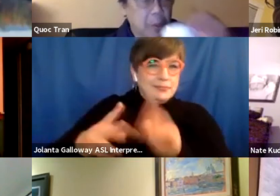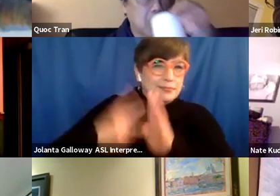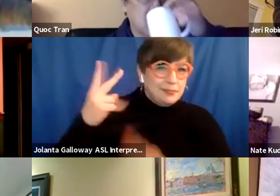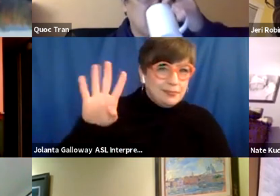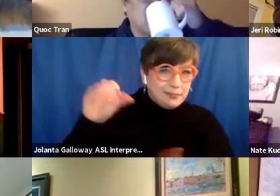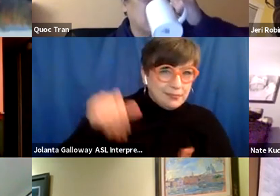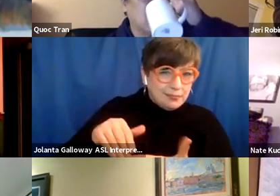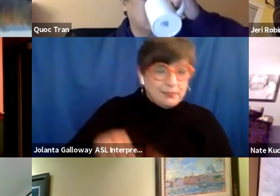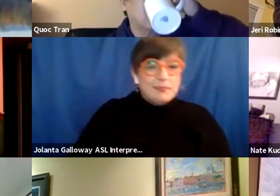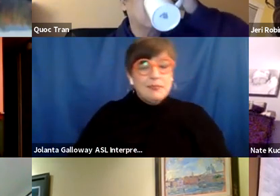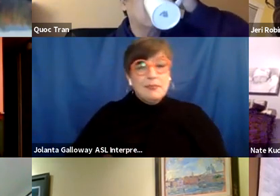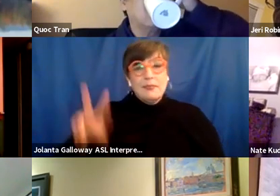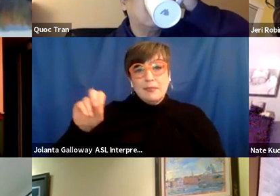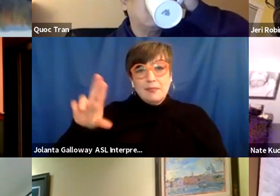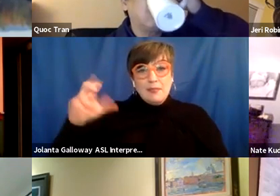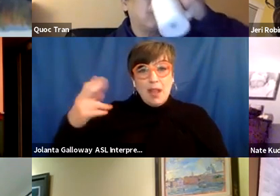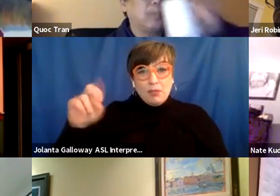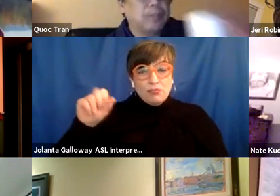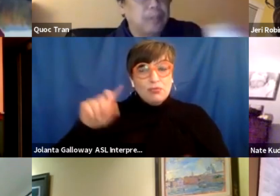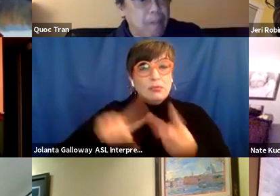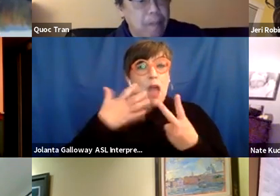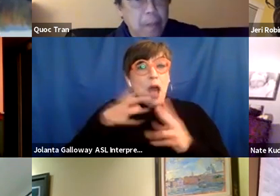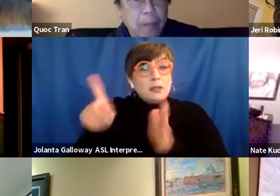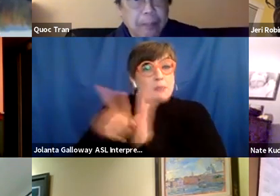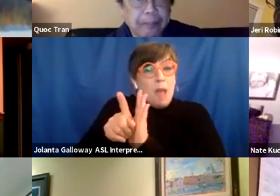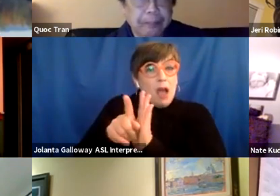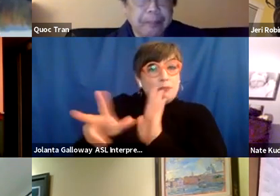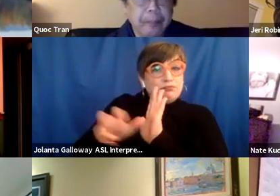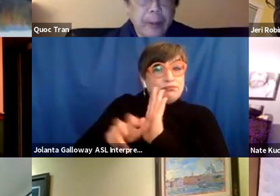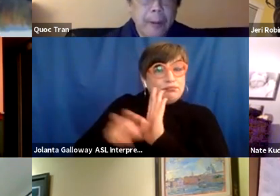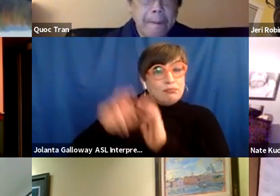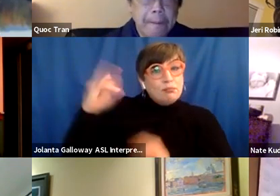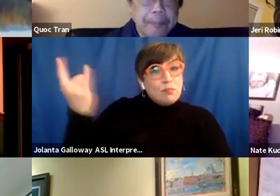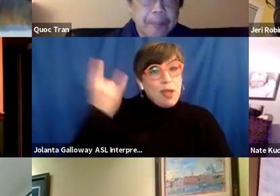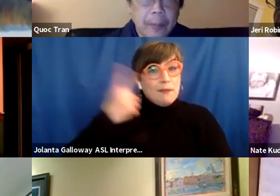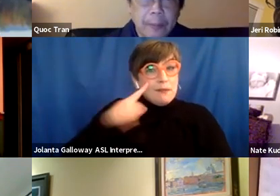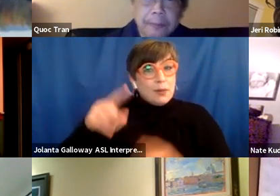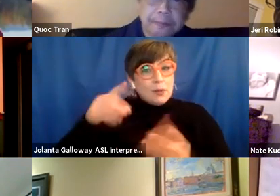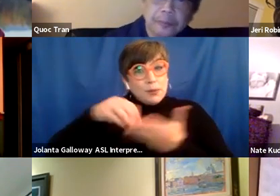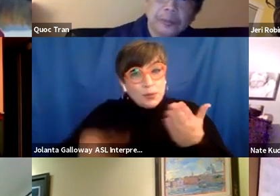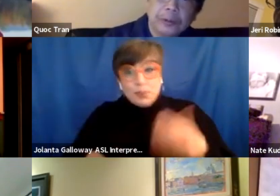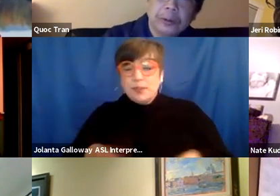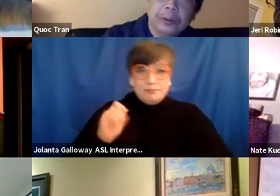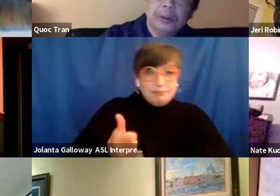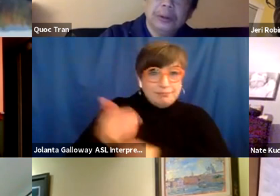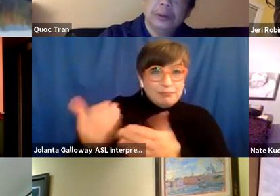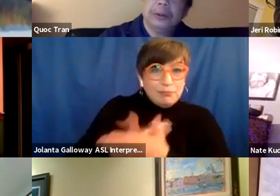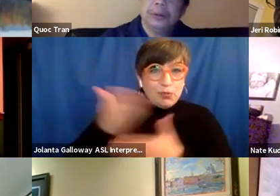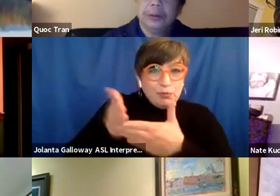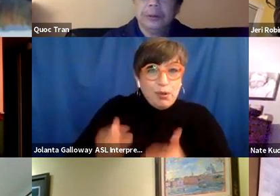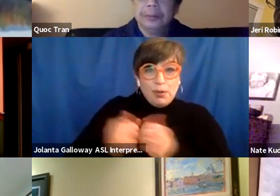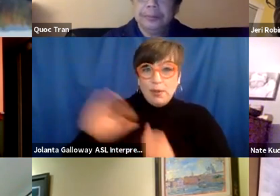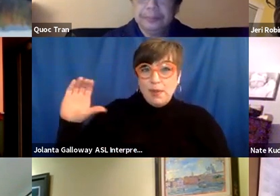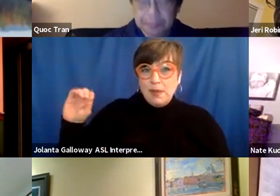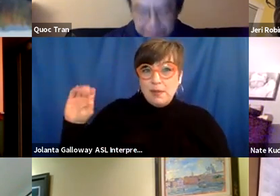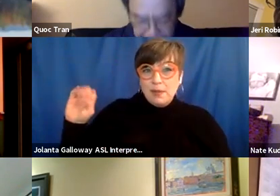of vouchers and hotspots and other access for home Wi-Fi for our students and forged new partnerships with Comcast